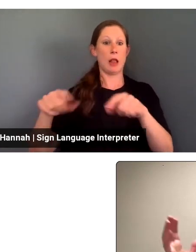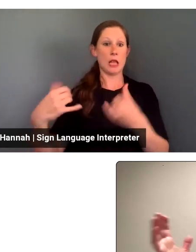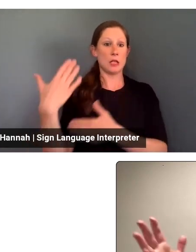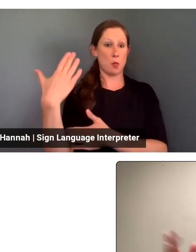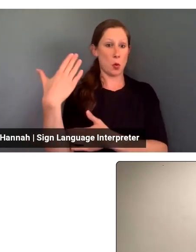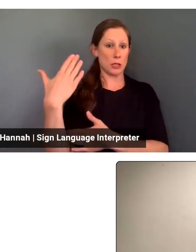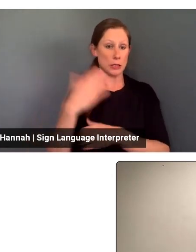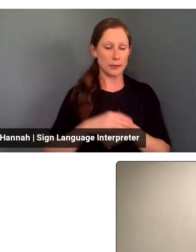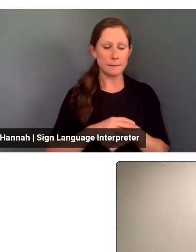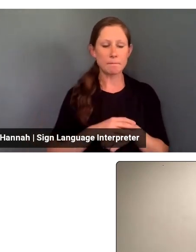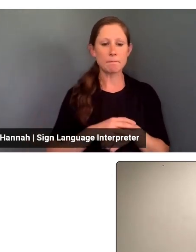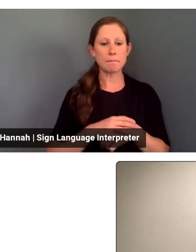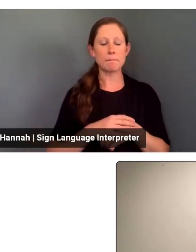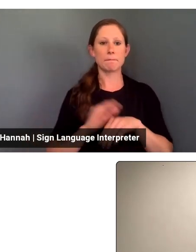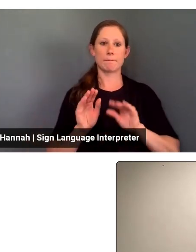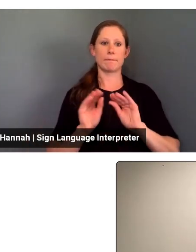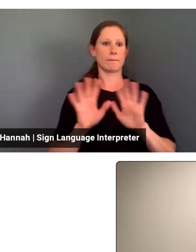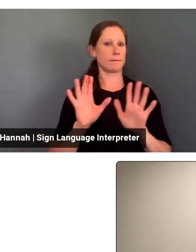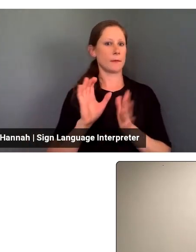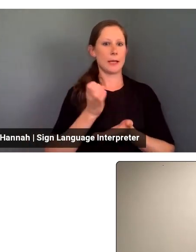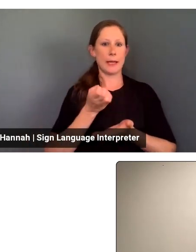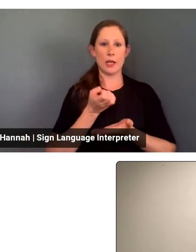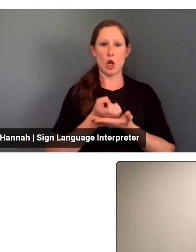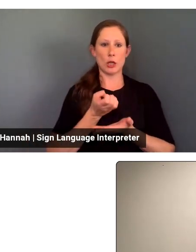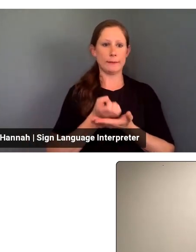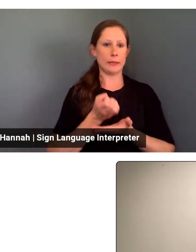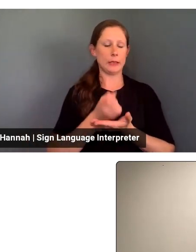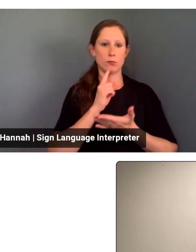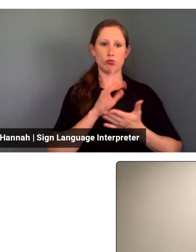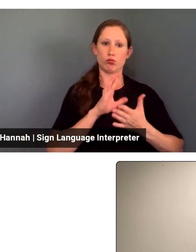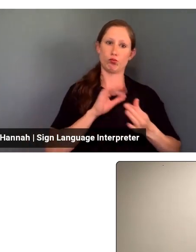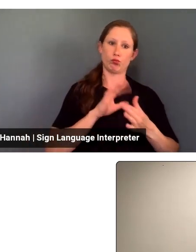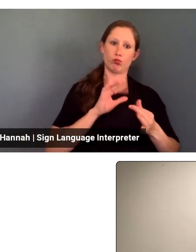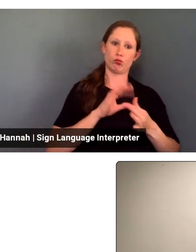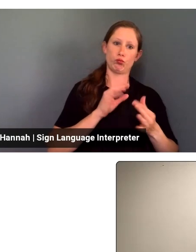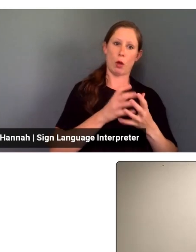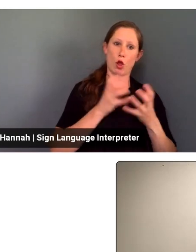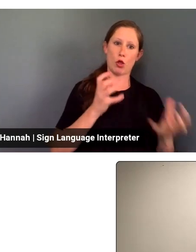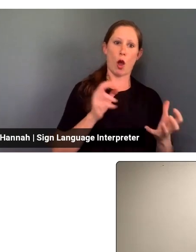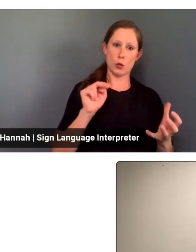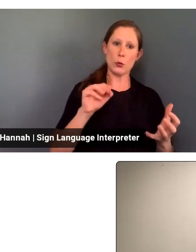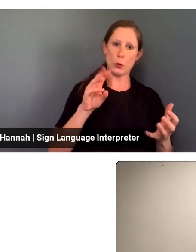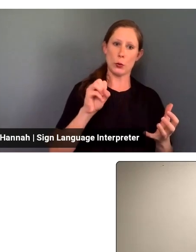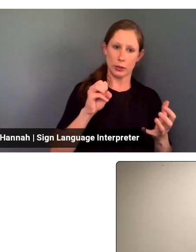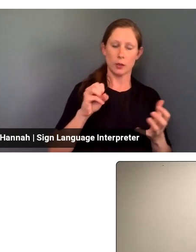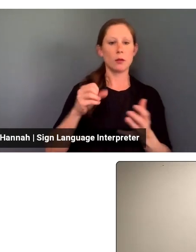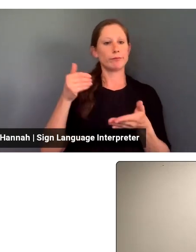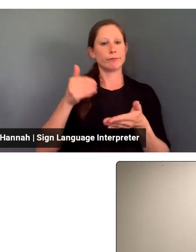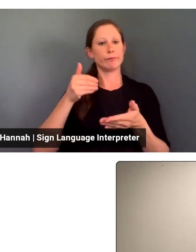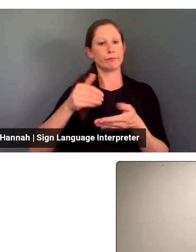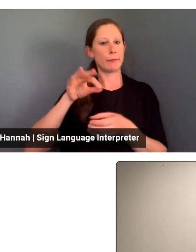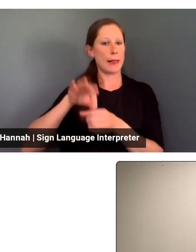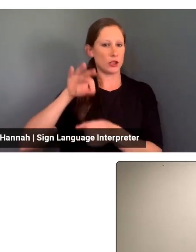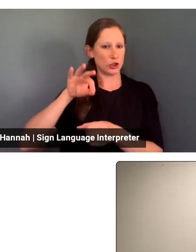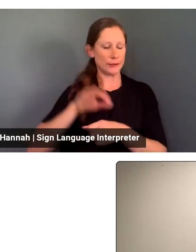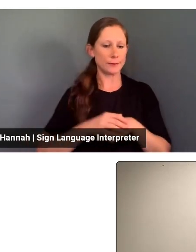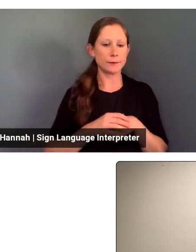and obviously the economy has been in the news a lot with the upcoming U.S. election, to reflect on the economic